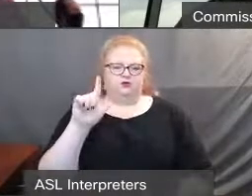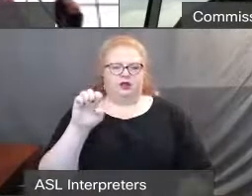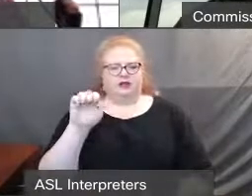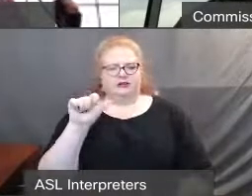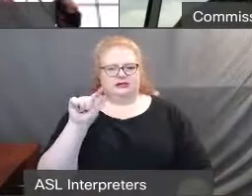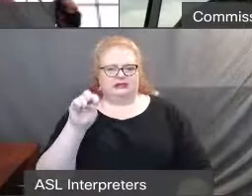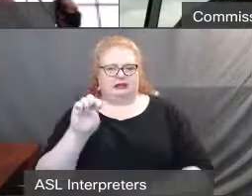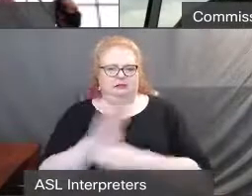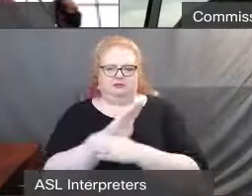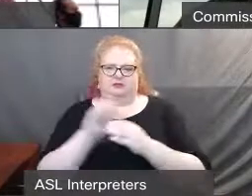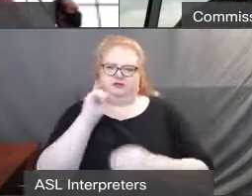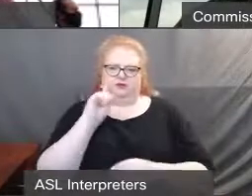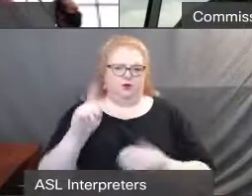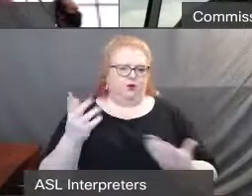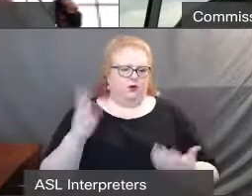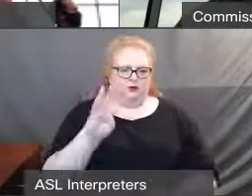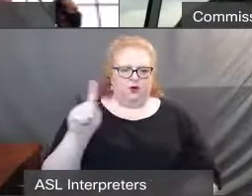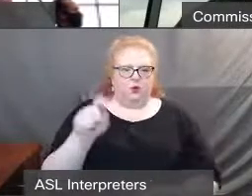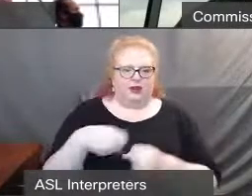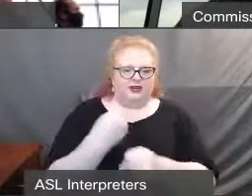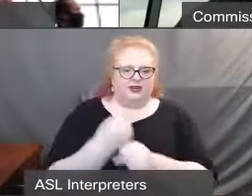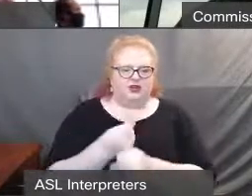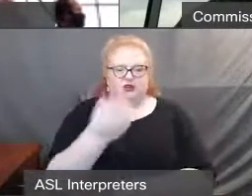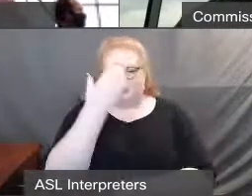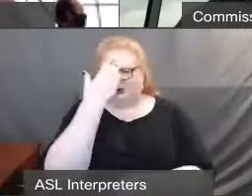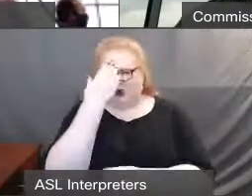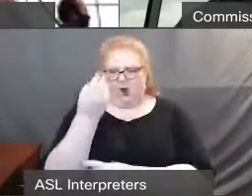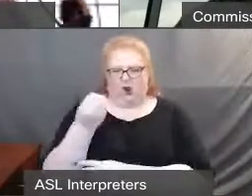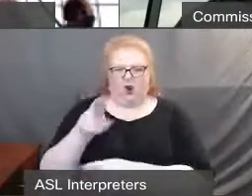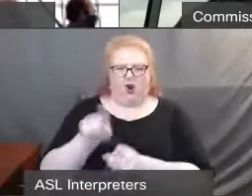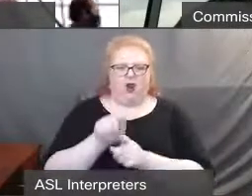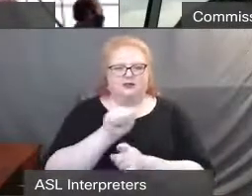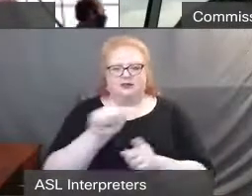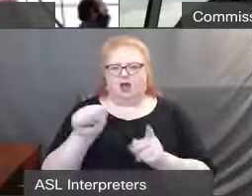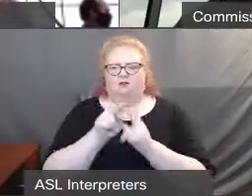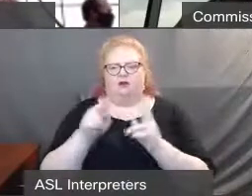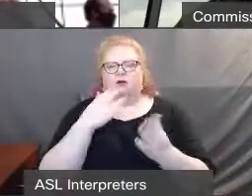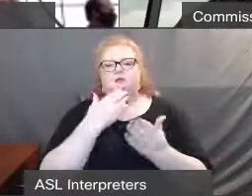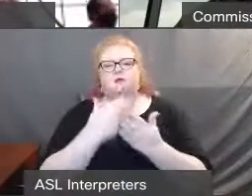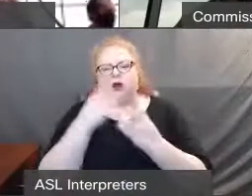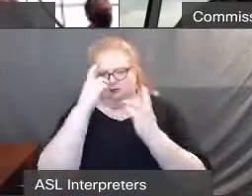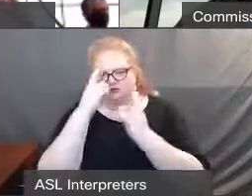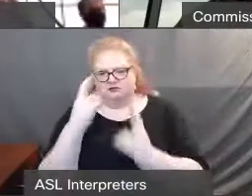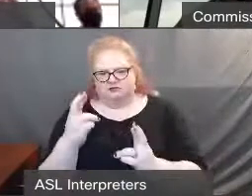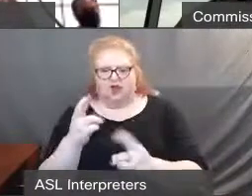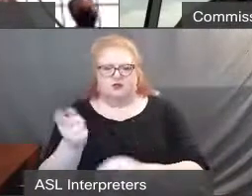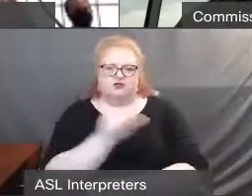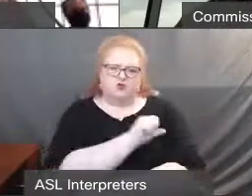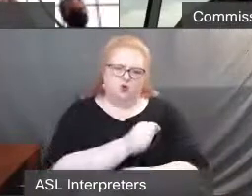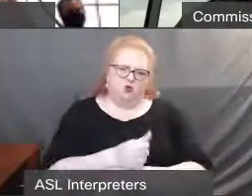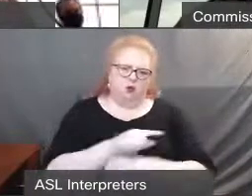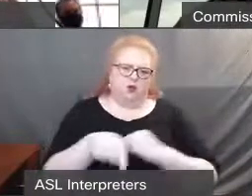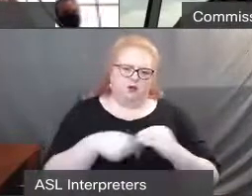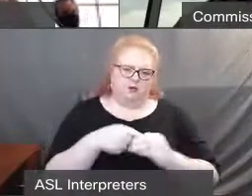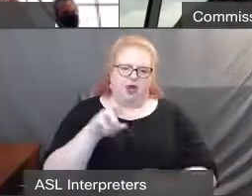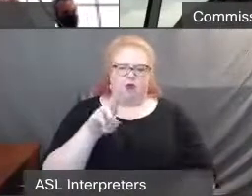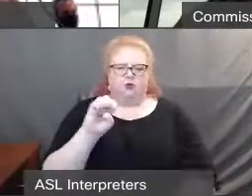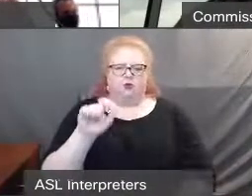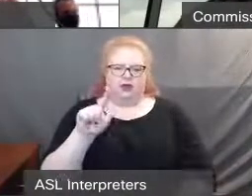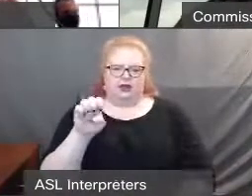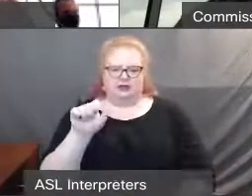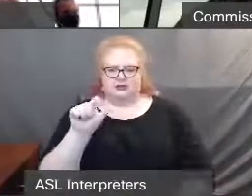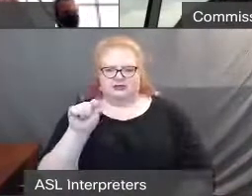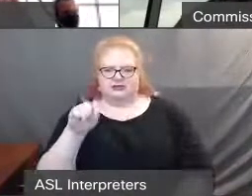think many of you may know her as one of the most well-respected authorities on residential real estate in Central Arkansas or in Arkansas,